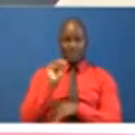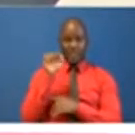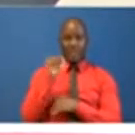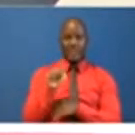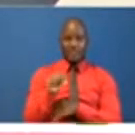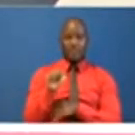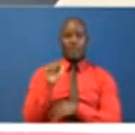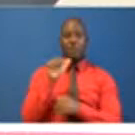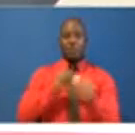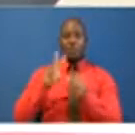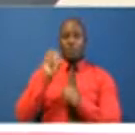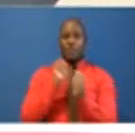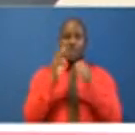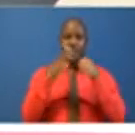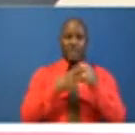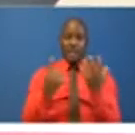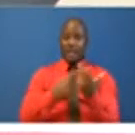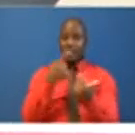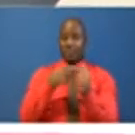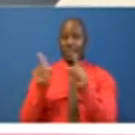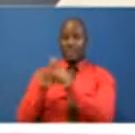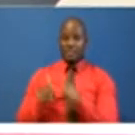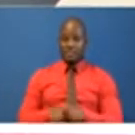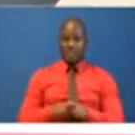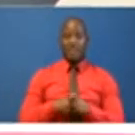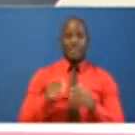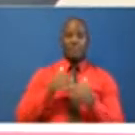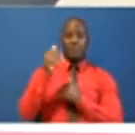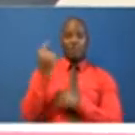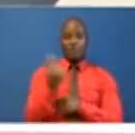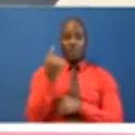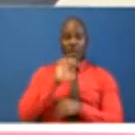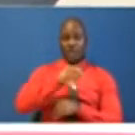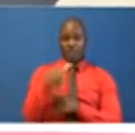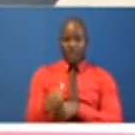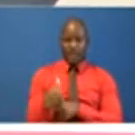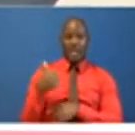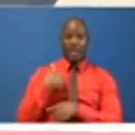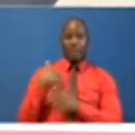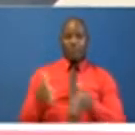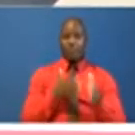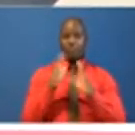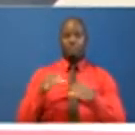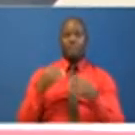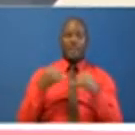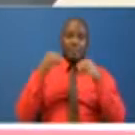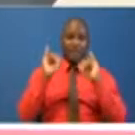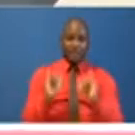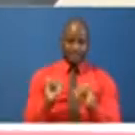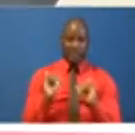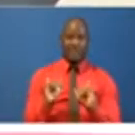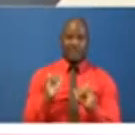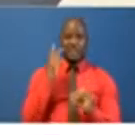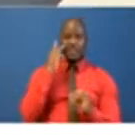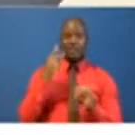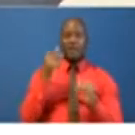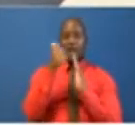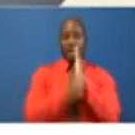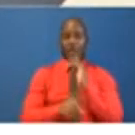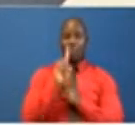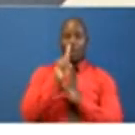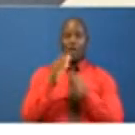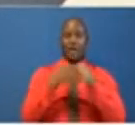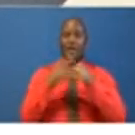this is according to the 2019 census and also it's the only county so far that has gotten a chance to implement and see through article